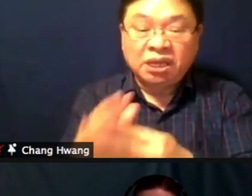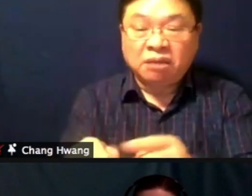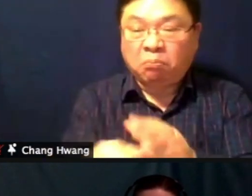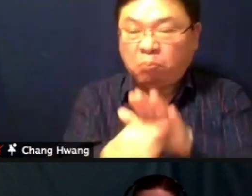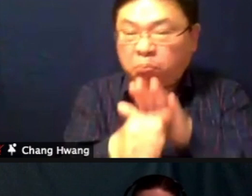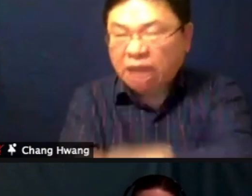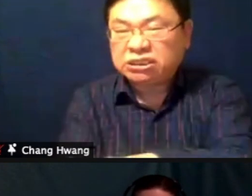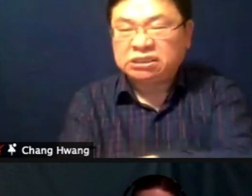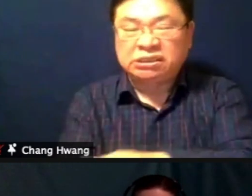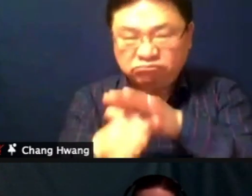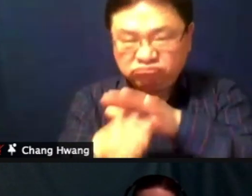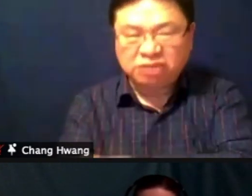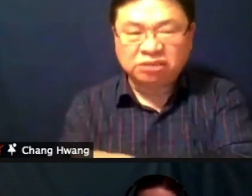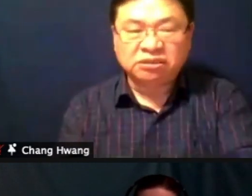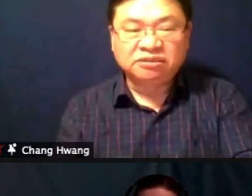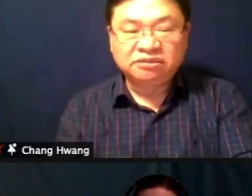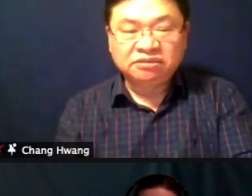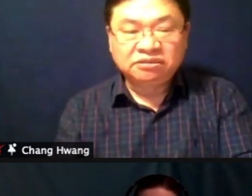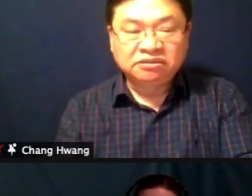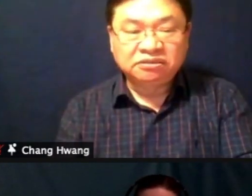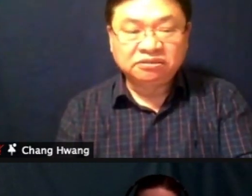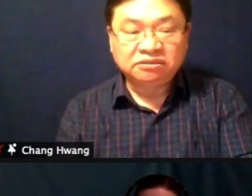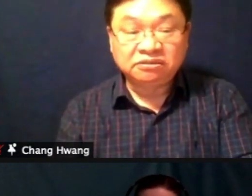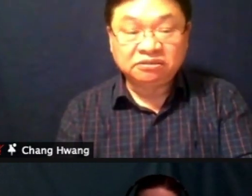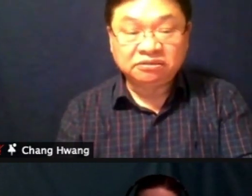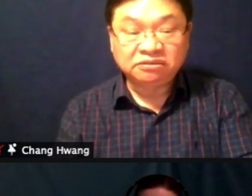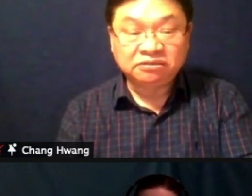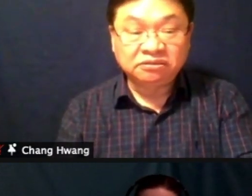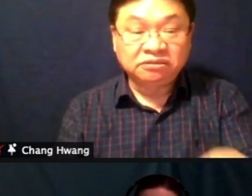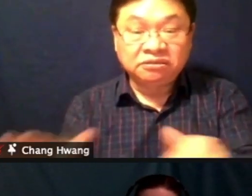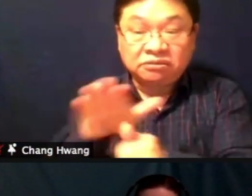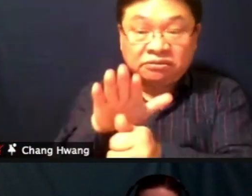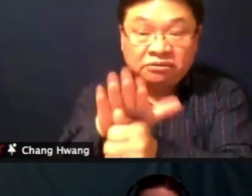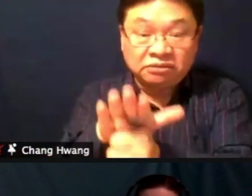And then we do it, you can do it like that to modify it. That means it's a little more forceful.